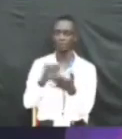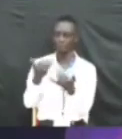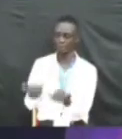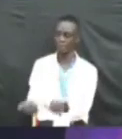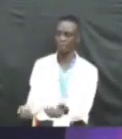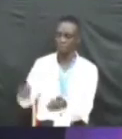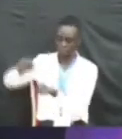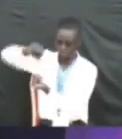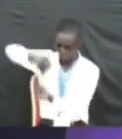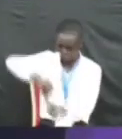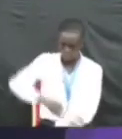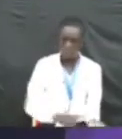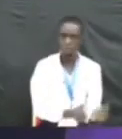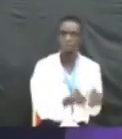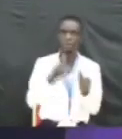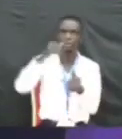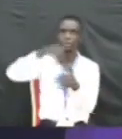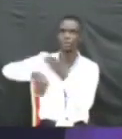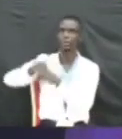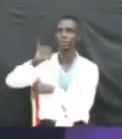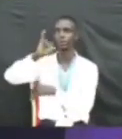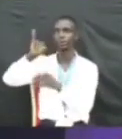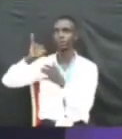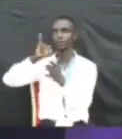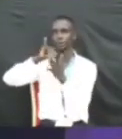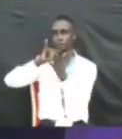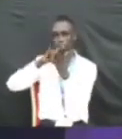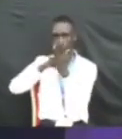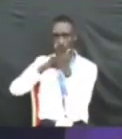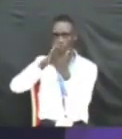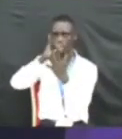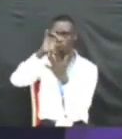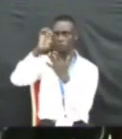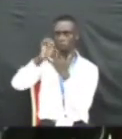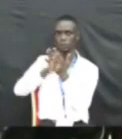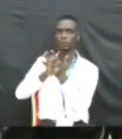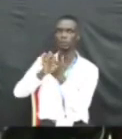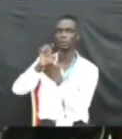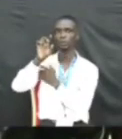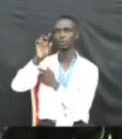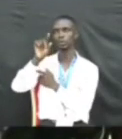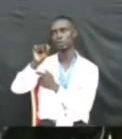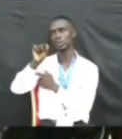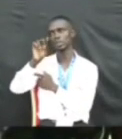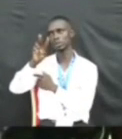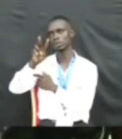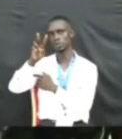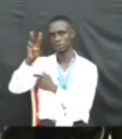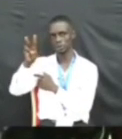26, 2022. They are currently members of the Church of Pentecost.